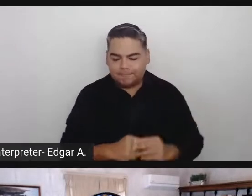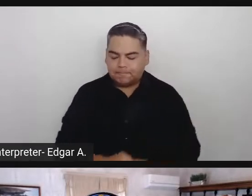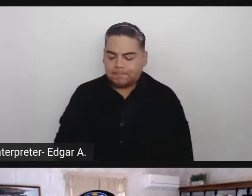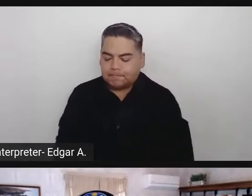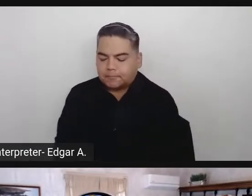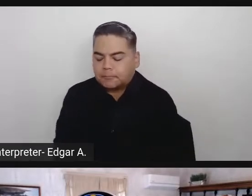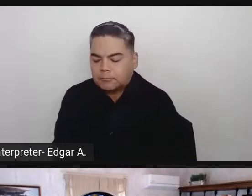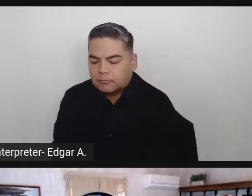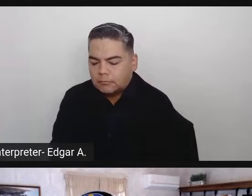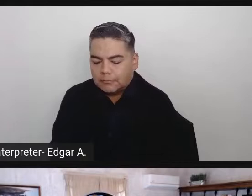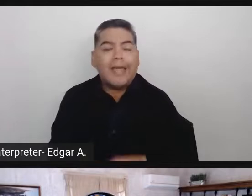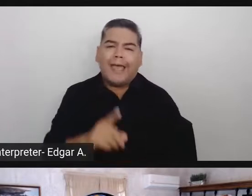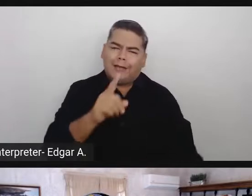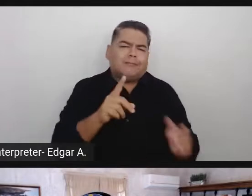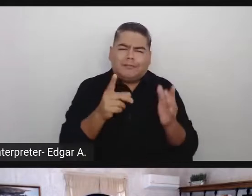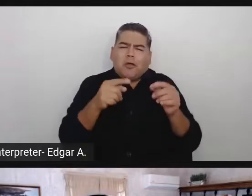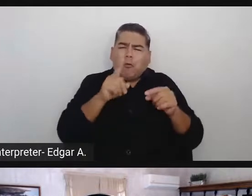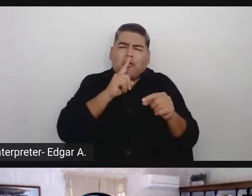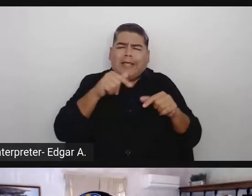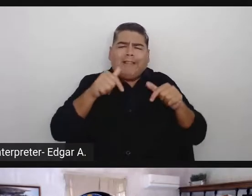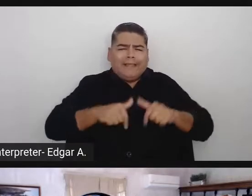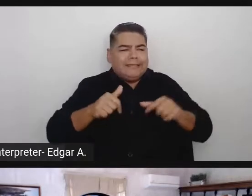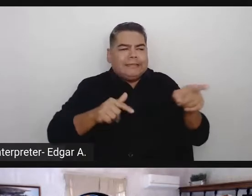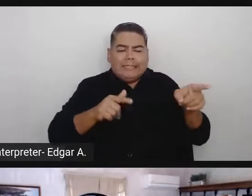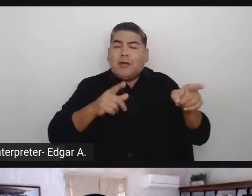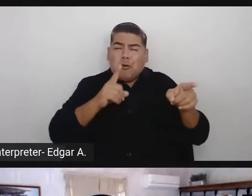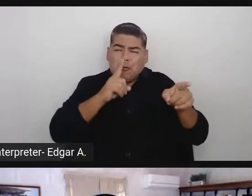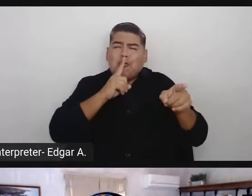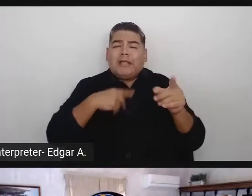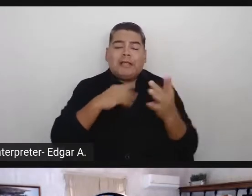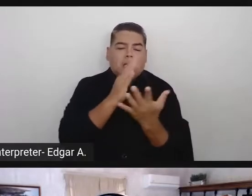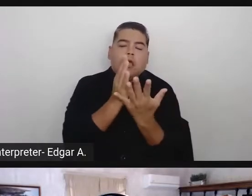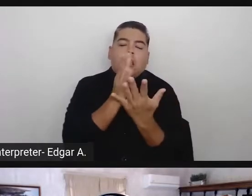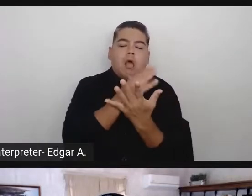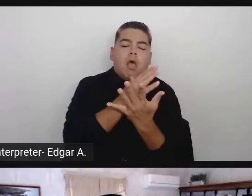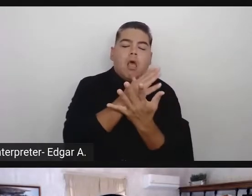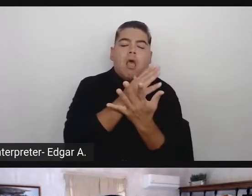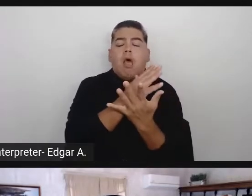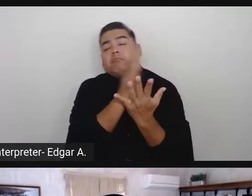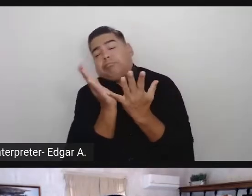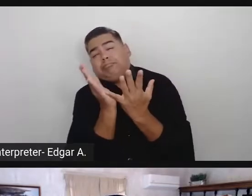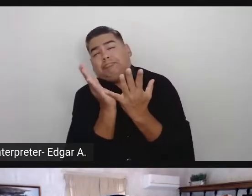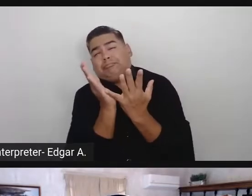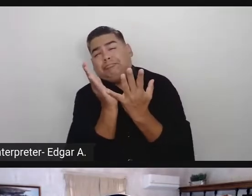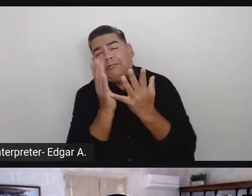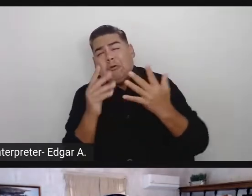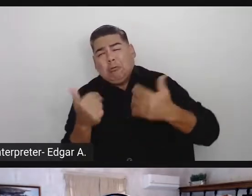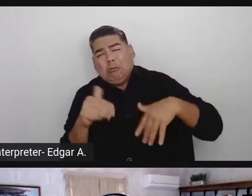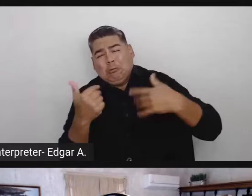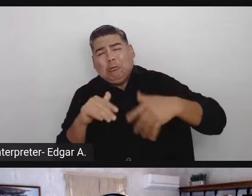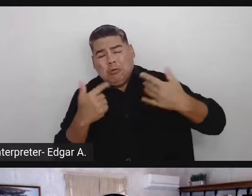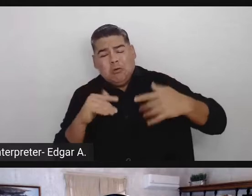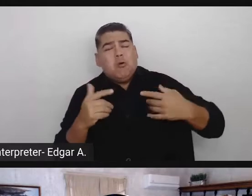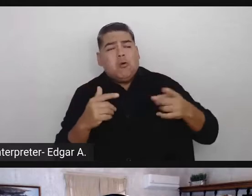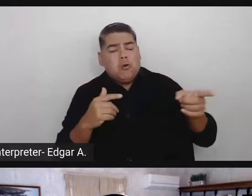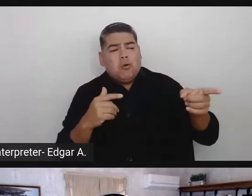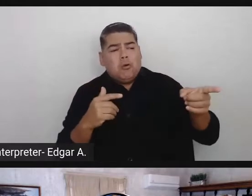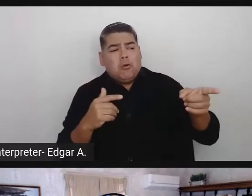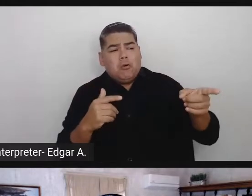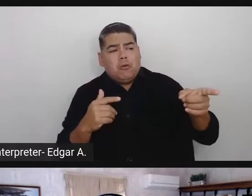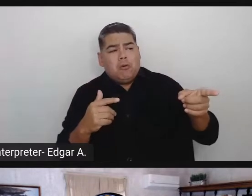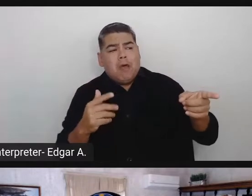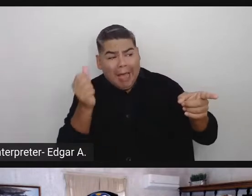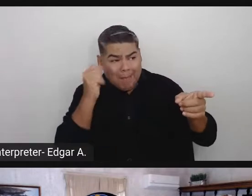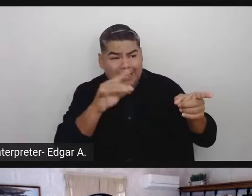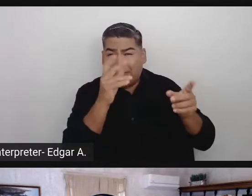of an extreme and offensive objection, right? But usually the objections are really not quite that